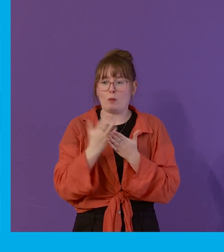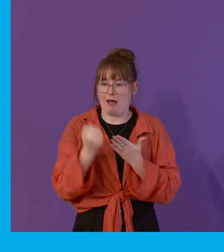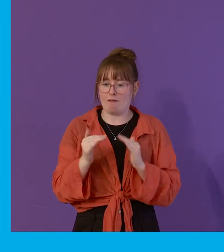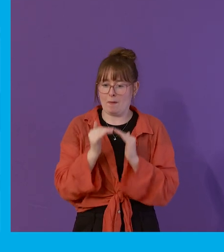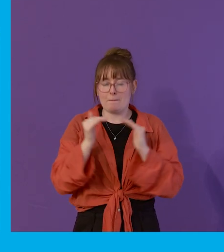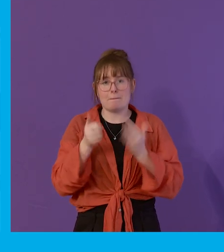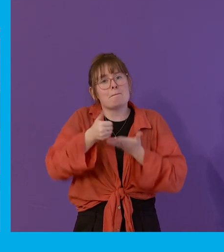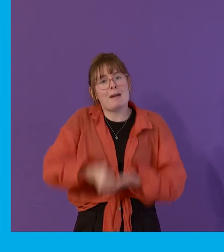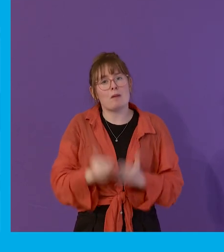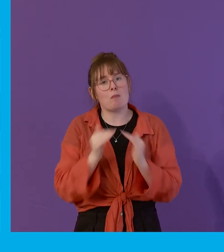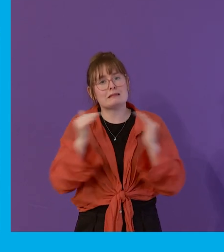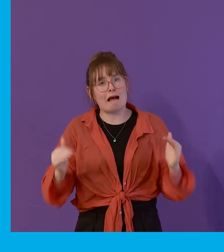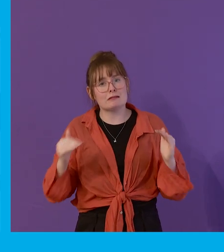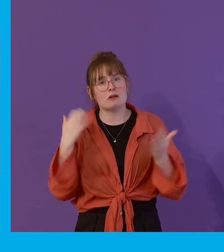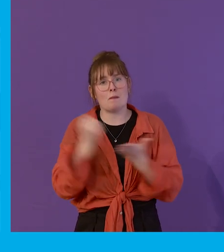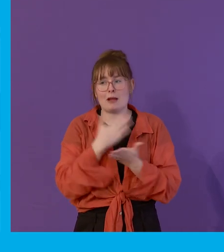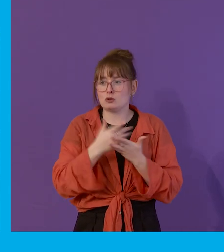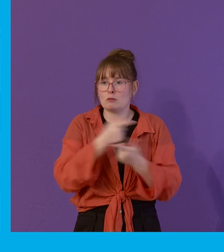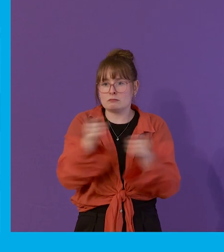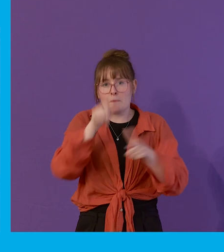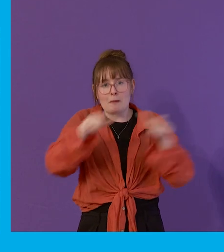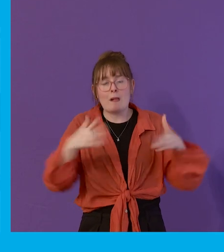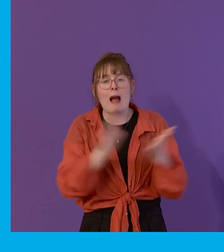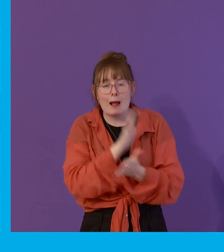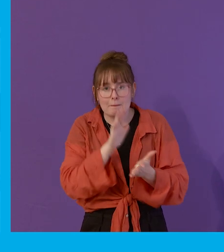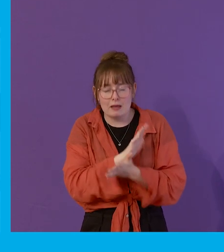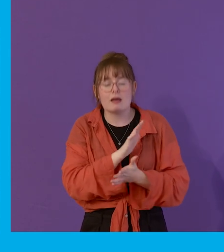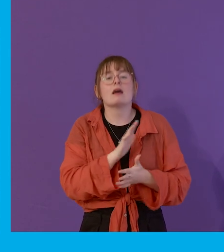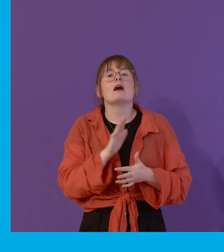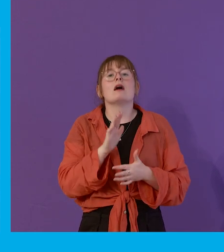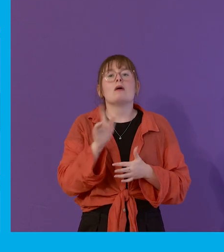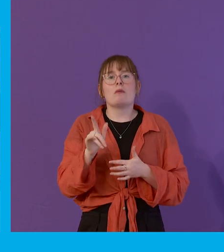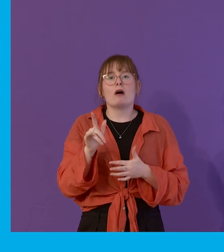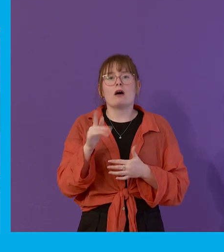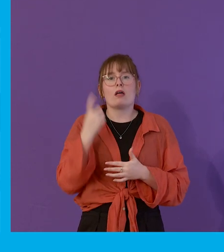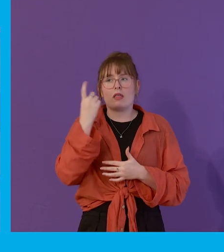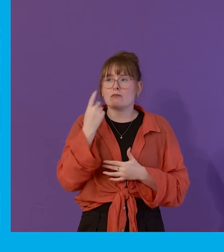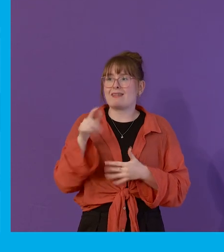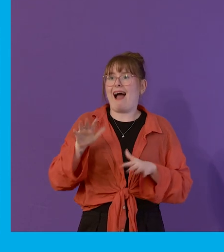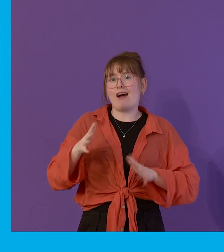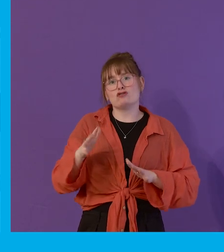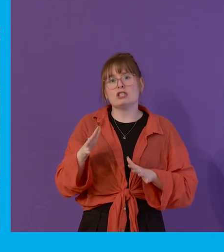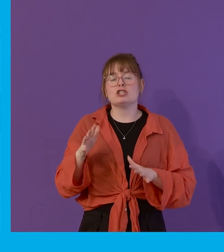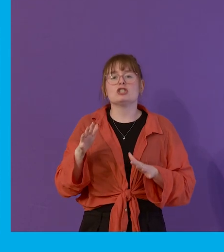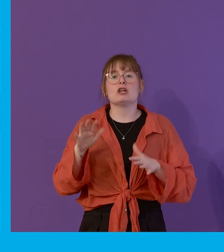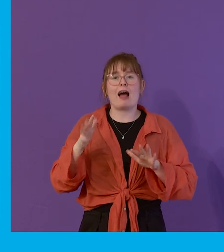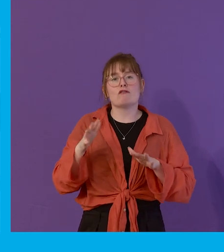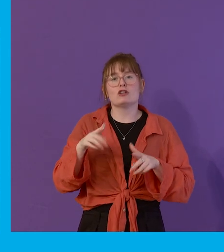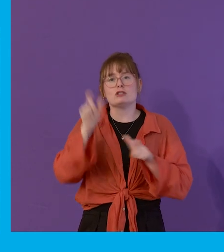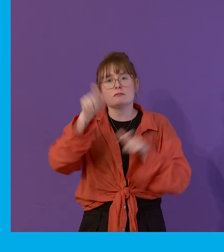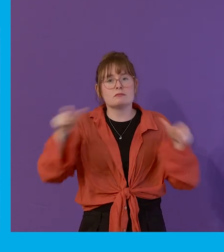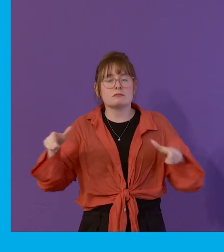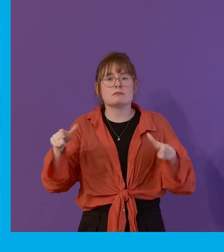to keep the accounts commission happy. I mean, if you're a council leader, you think that a lot, but your average elected member